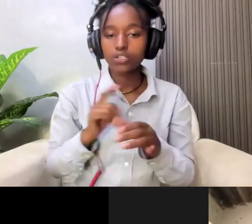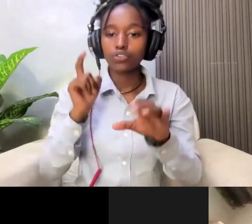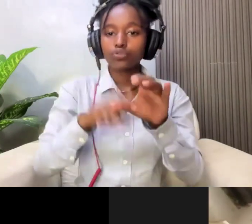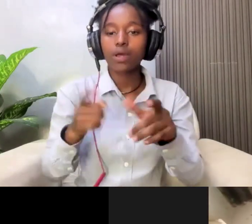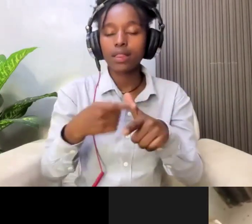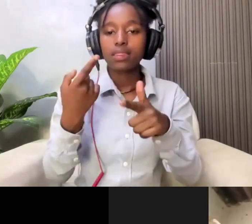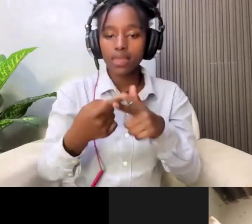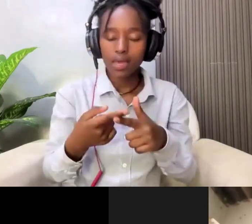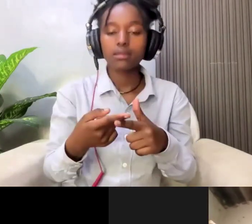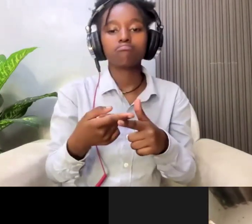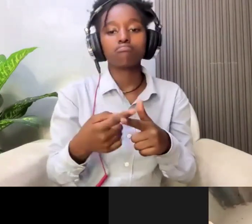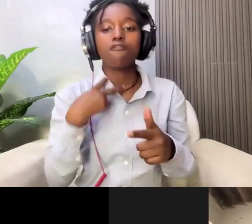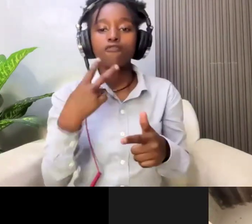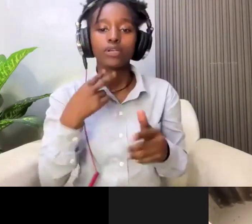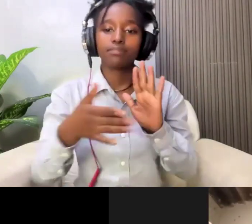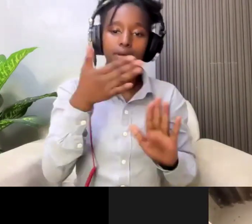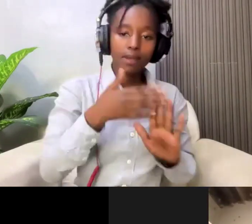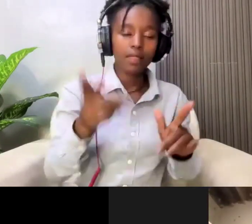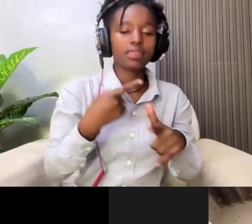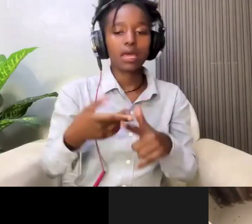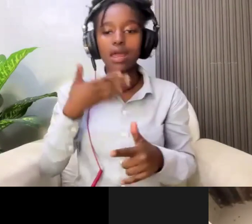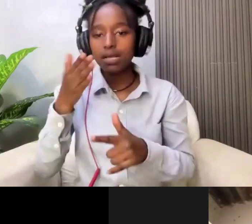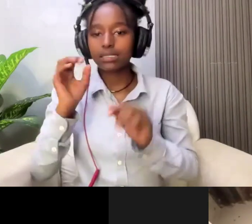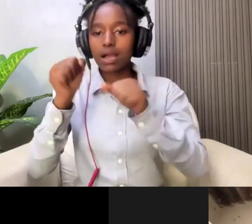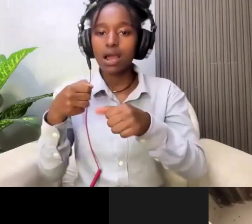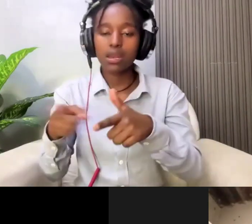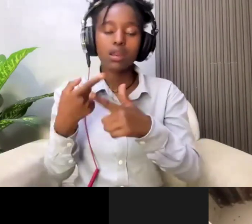can unmute yourself and ask your question, sir.